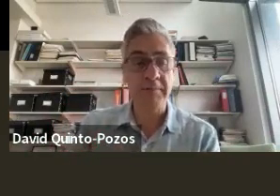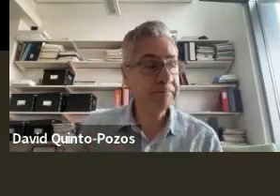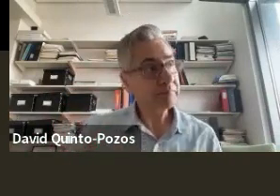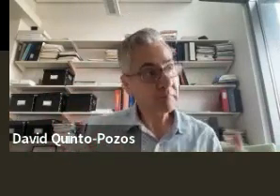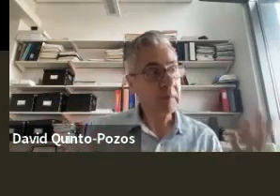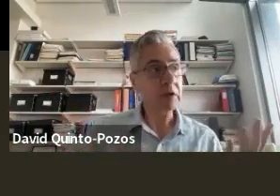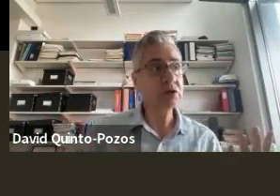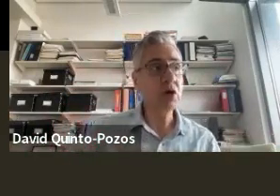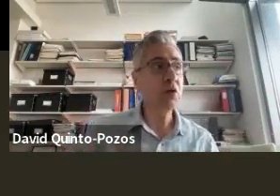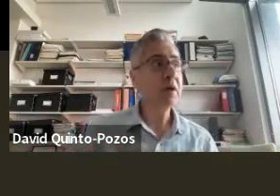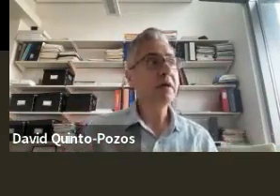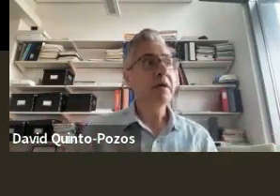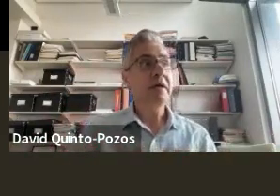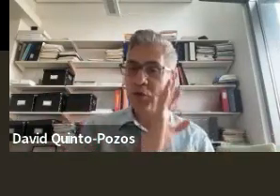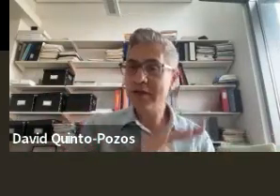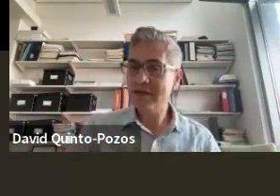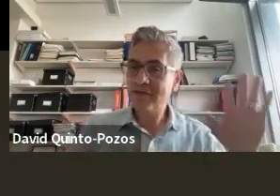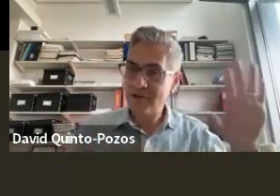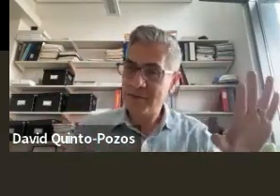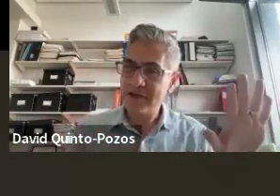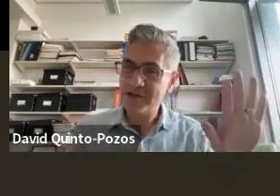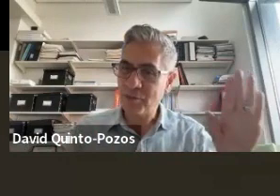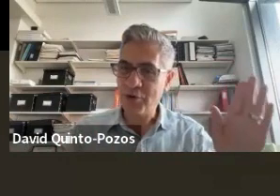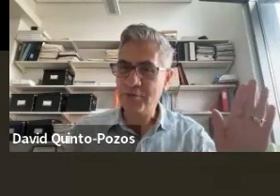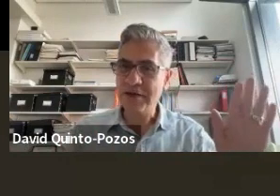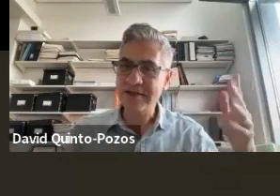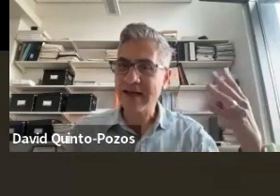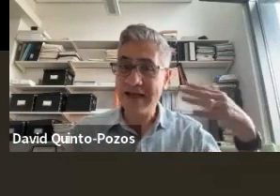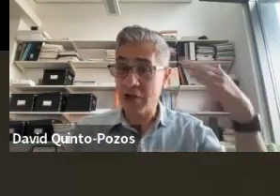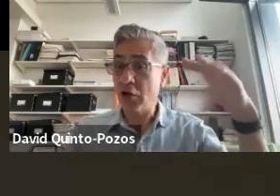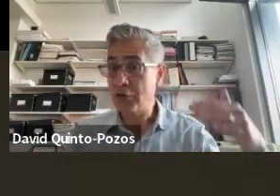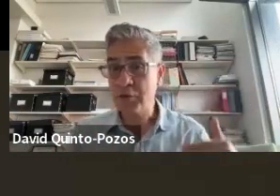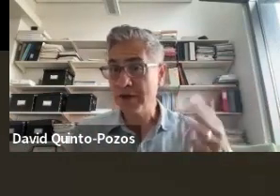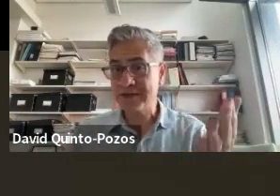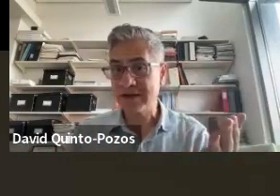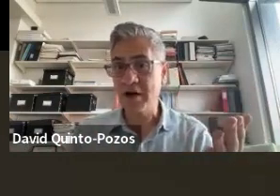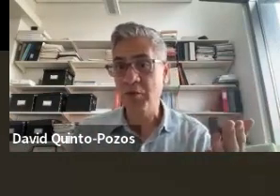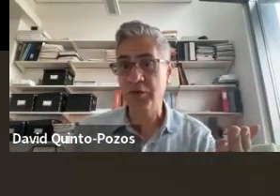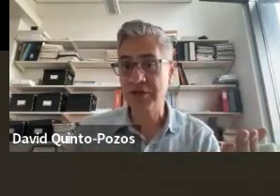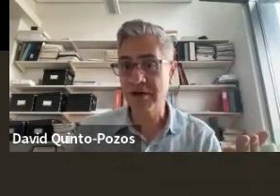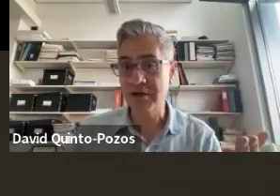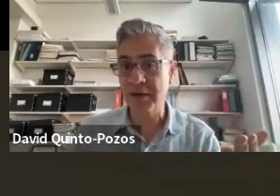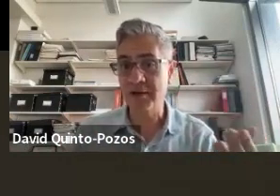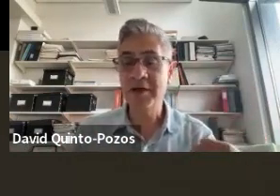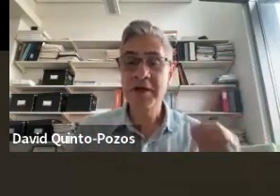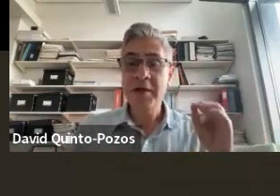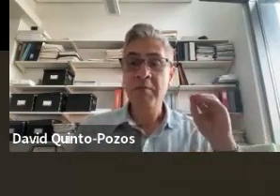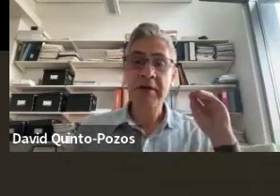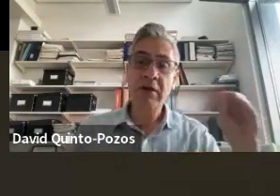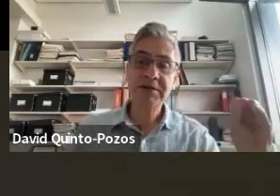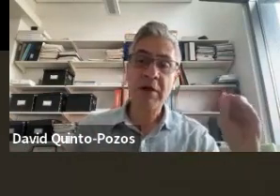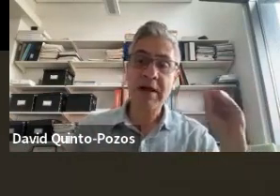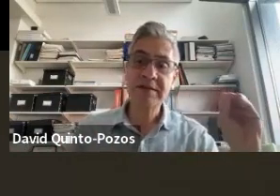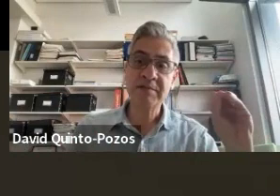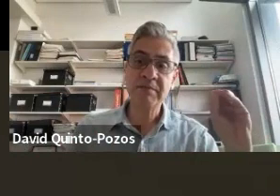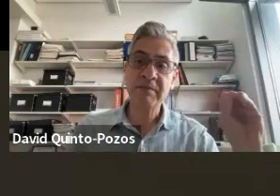study. So really, the first page is important because it has all those points that Kamal was talking about, but